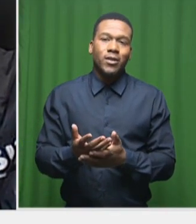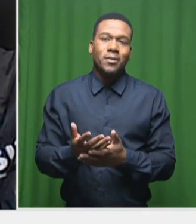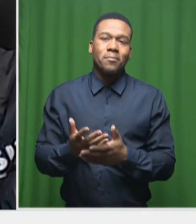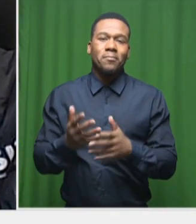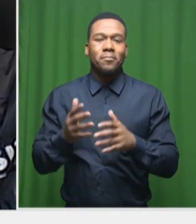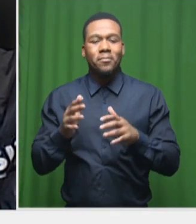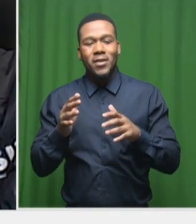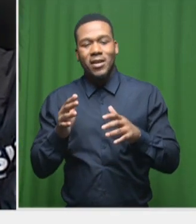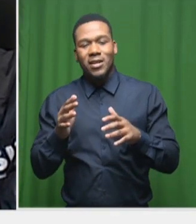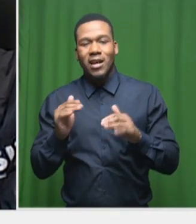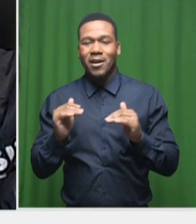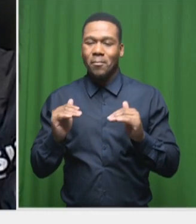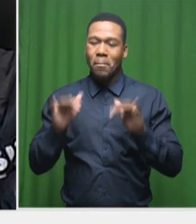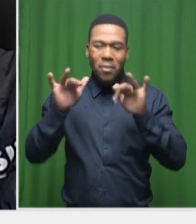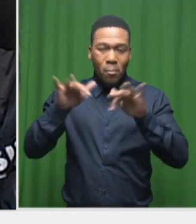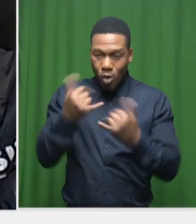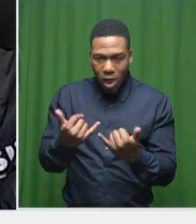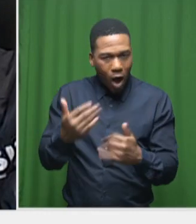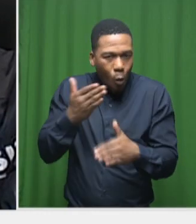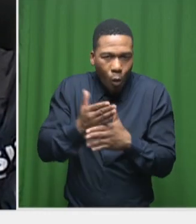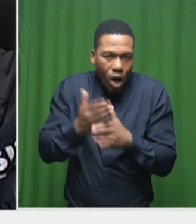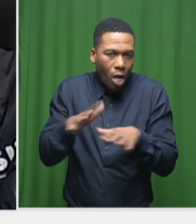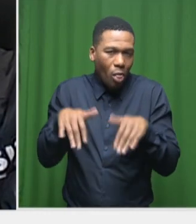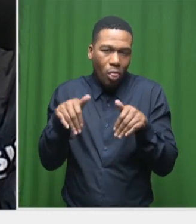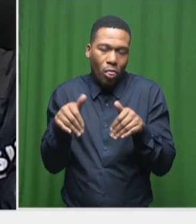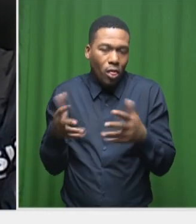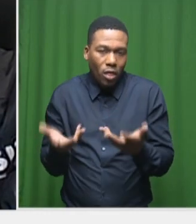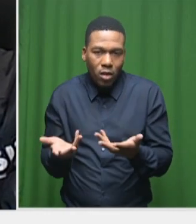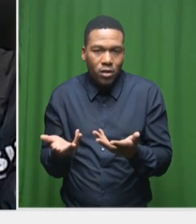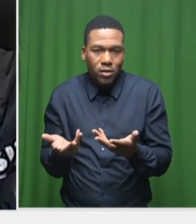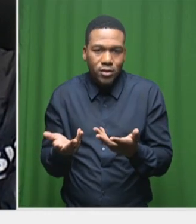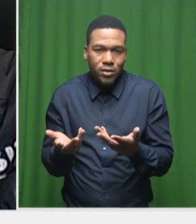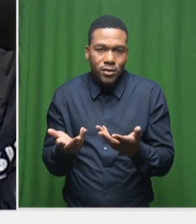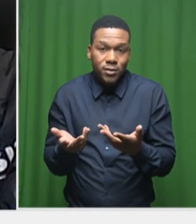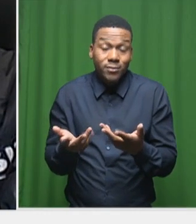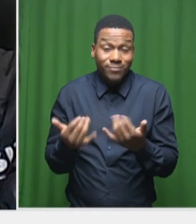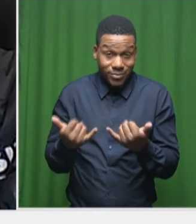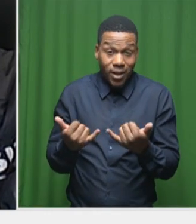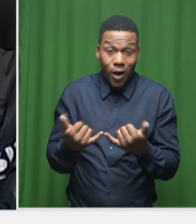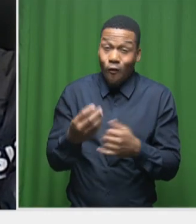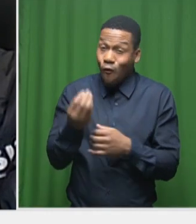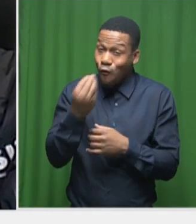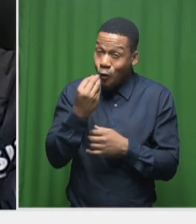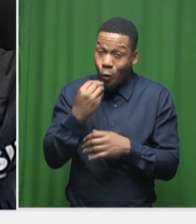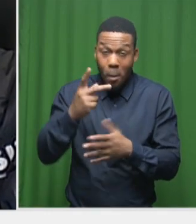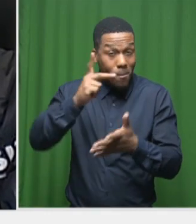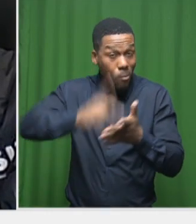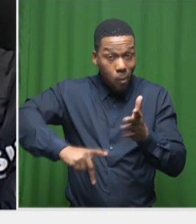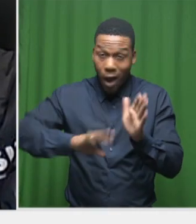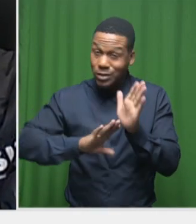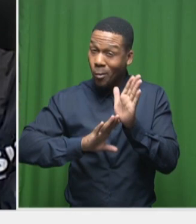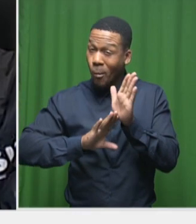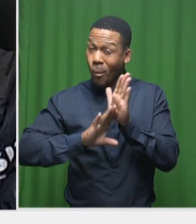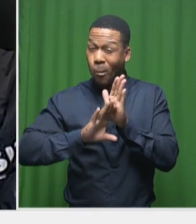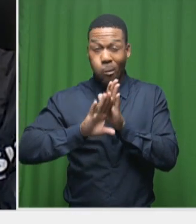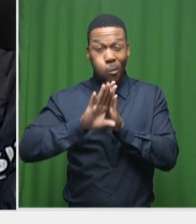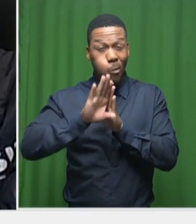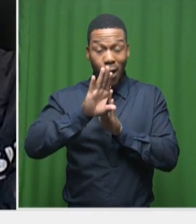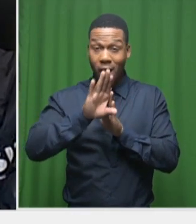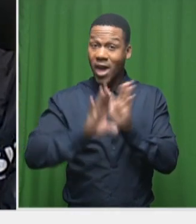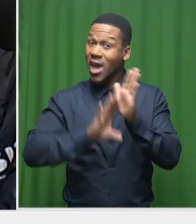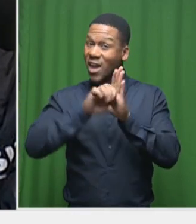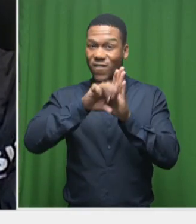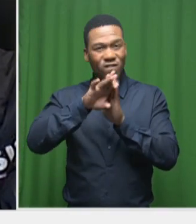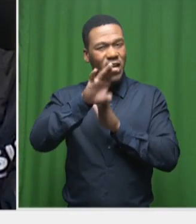with such a high unemployment rate in this country, skyrocketing food prices, we've got high inflation, people